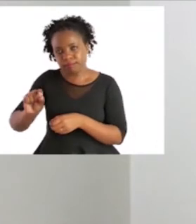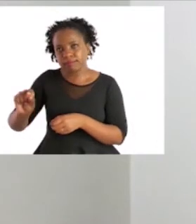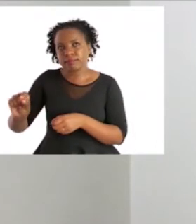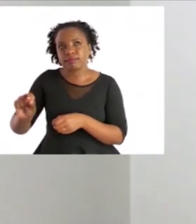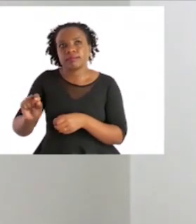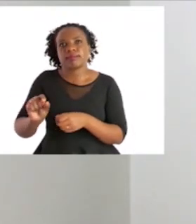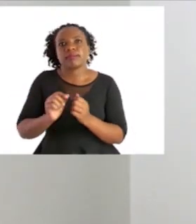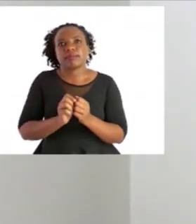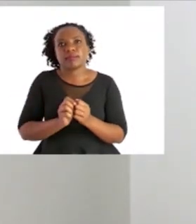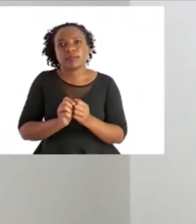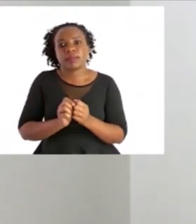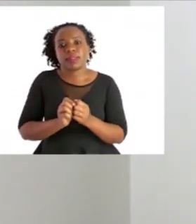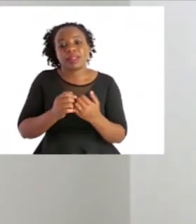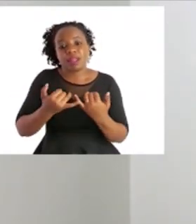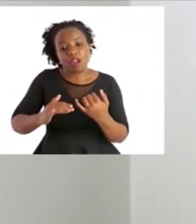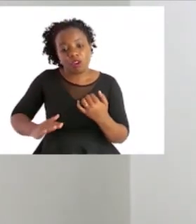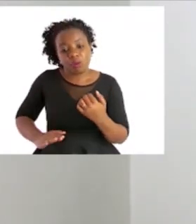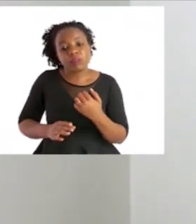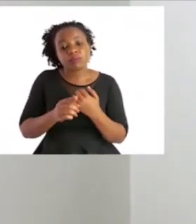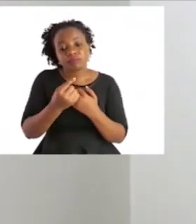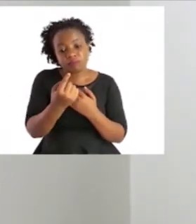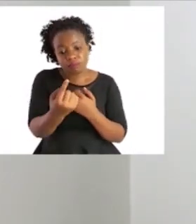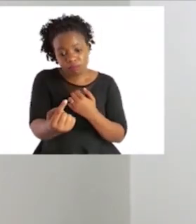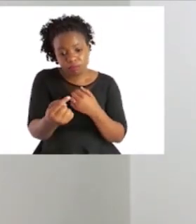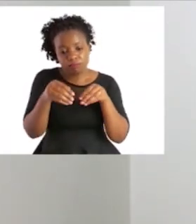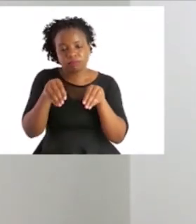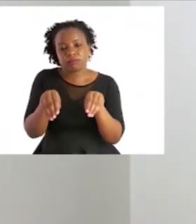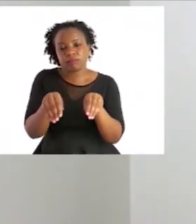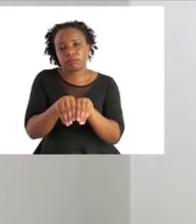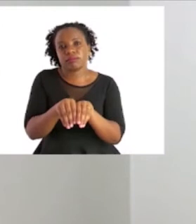So that's what I would like you to do.